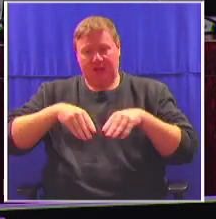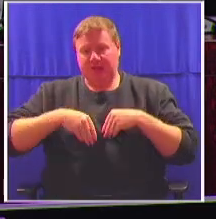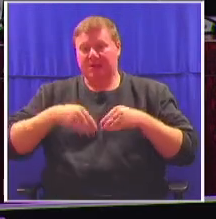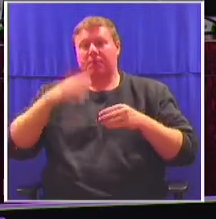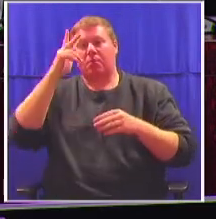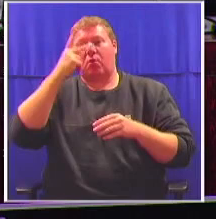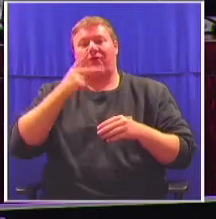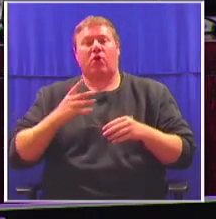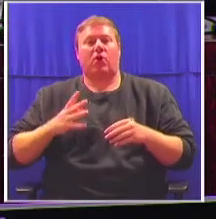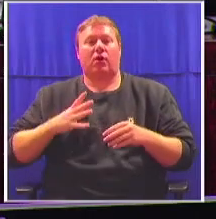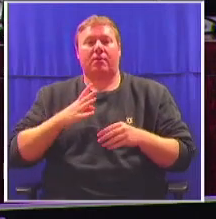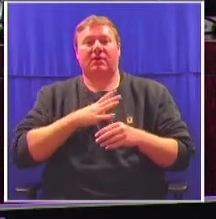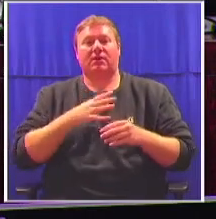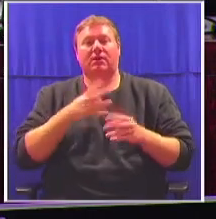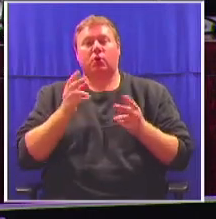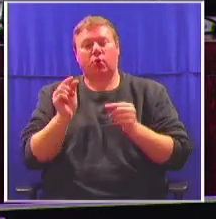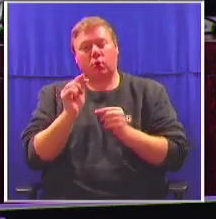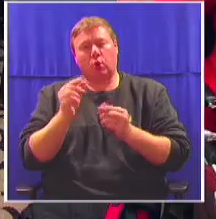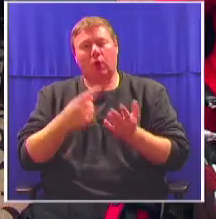Assembly.